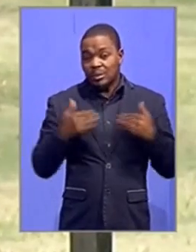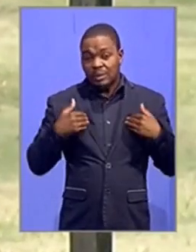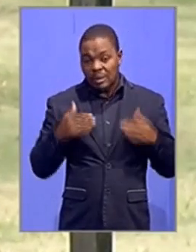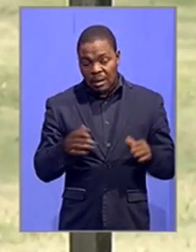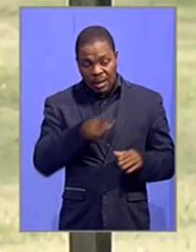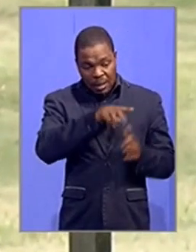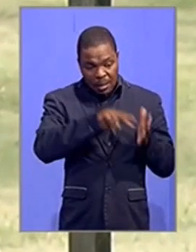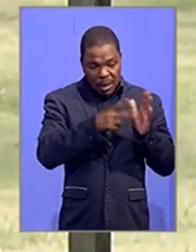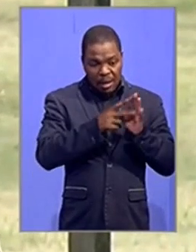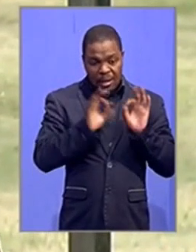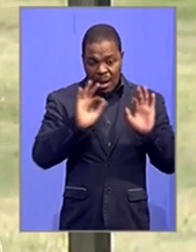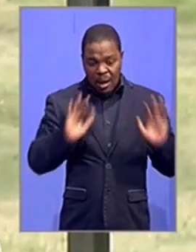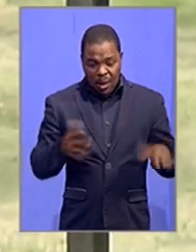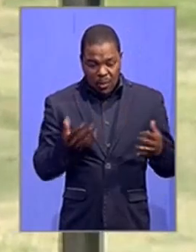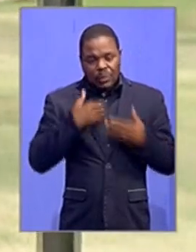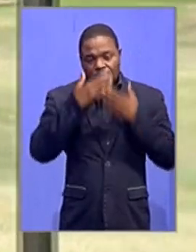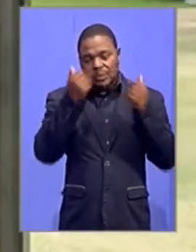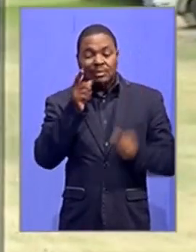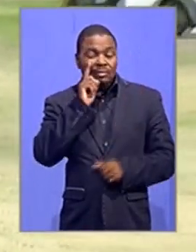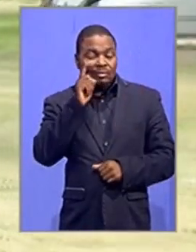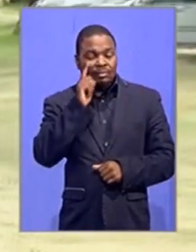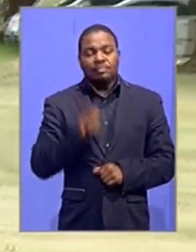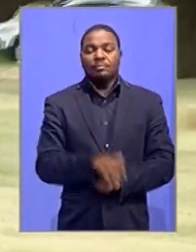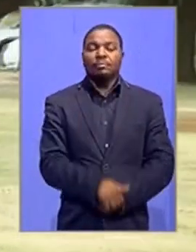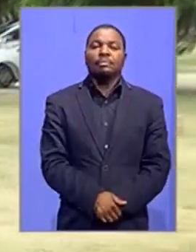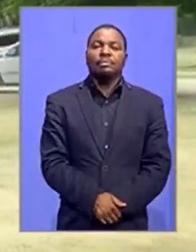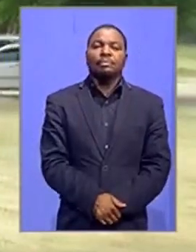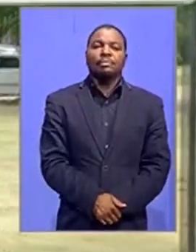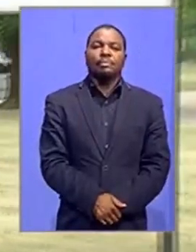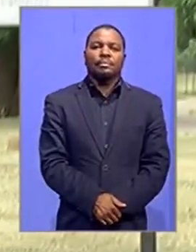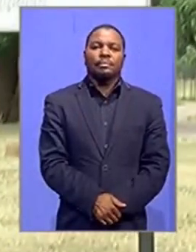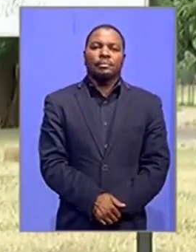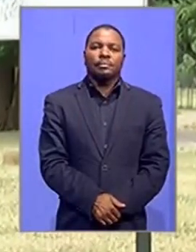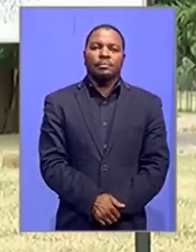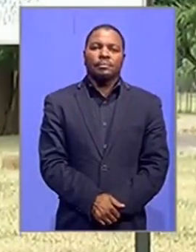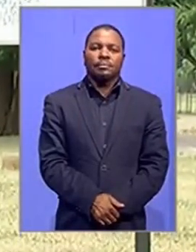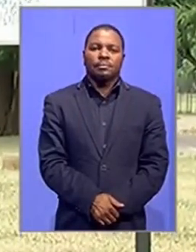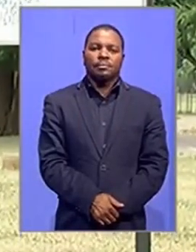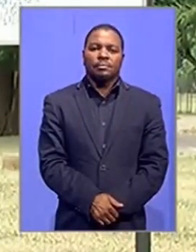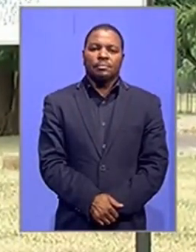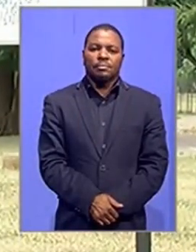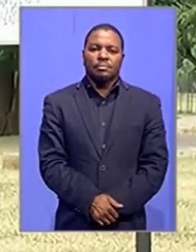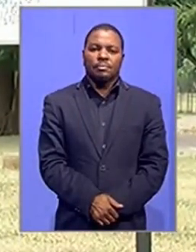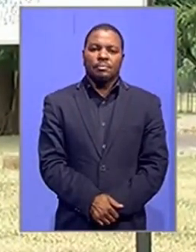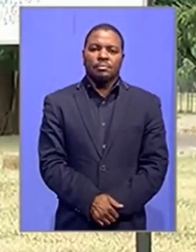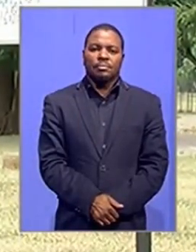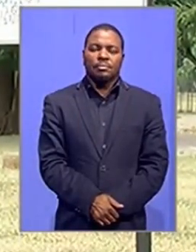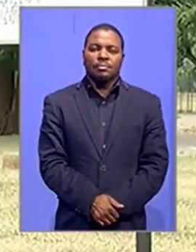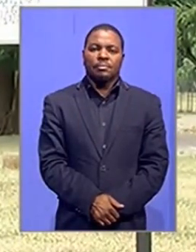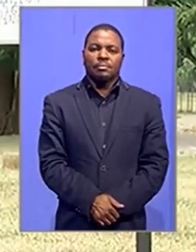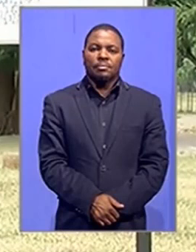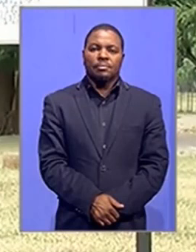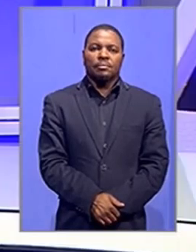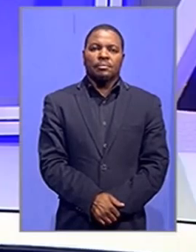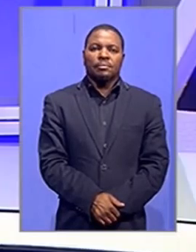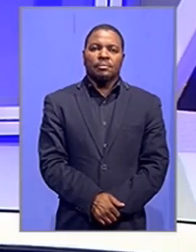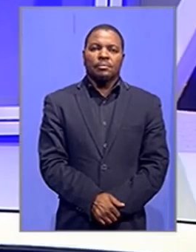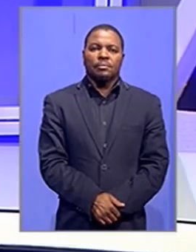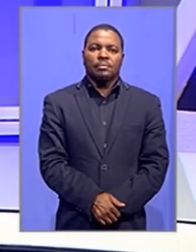le tla tsamaya jwang. Selwane Gagau, SABC News, Moodville Combined School, haufi le Rustenburg.